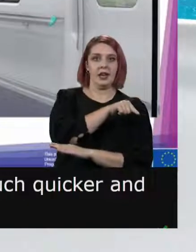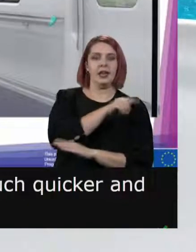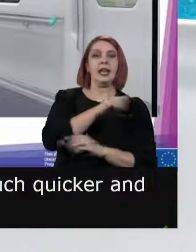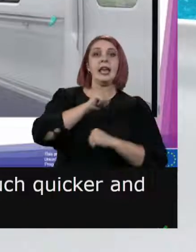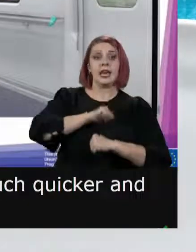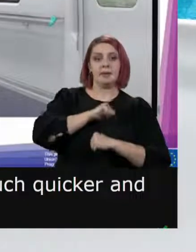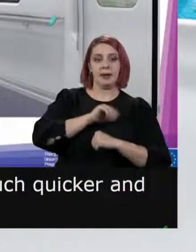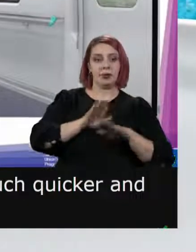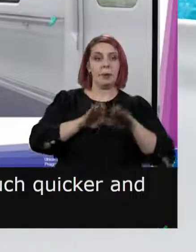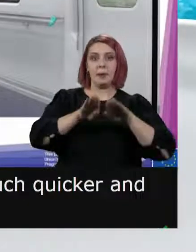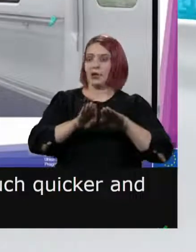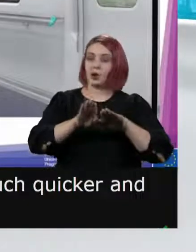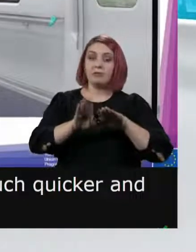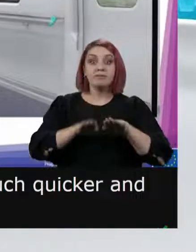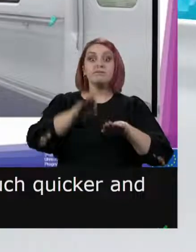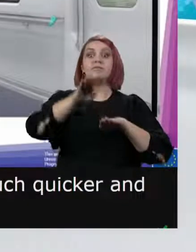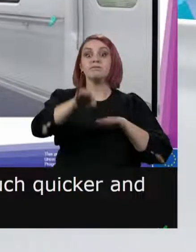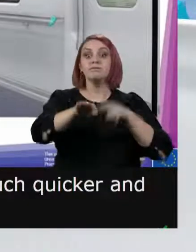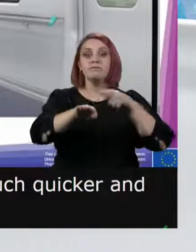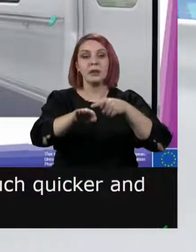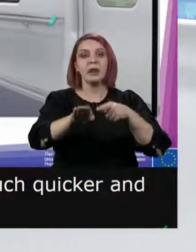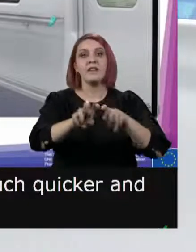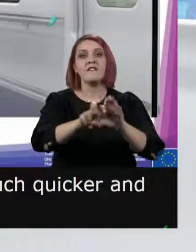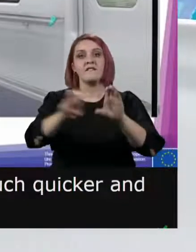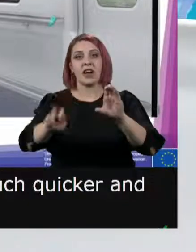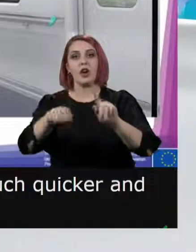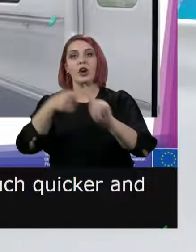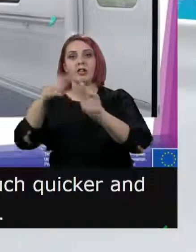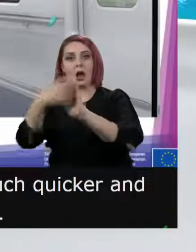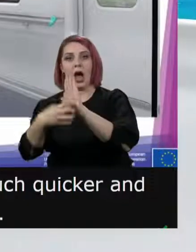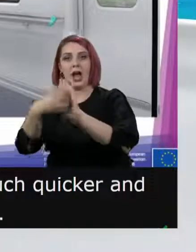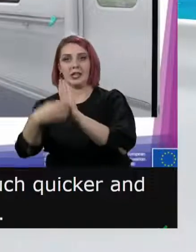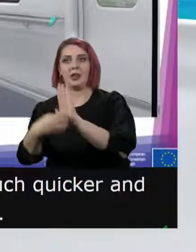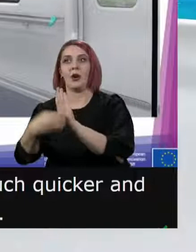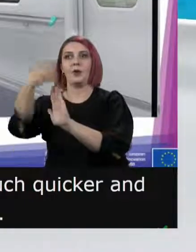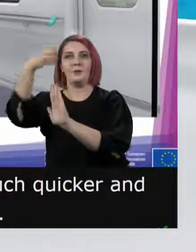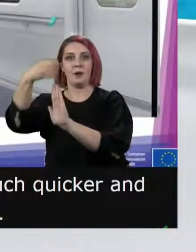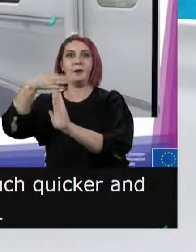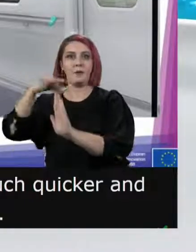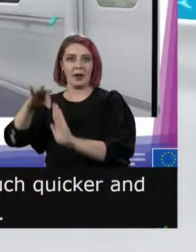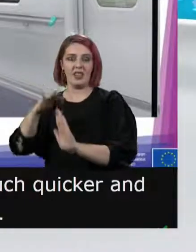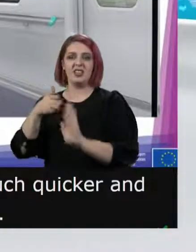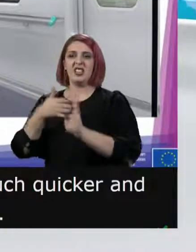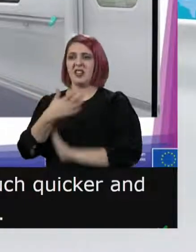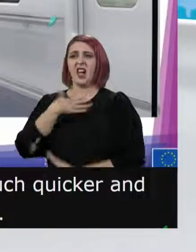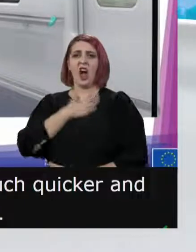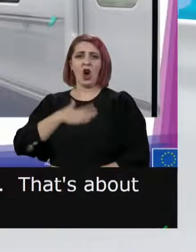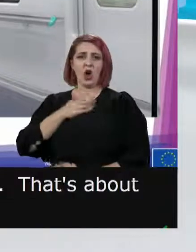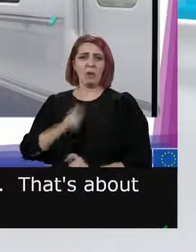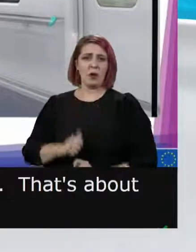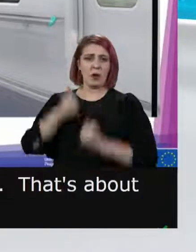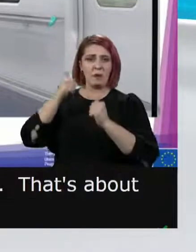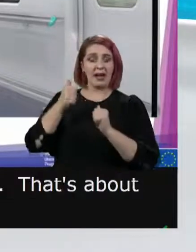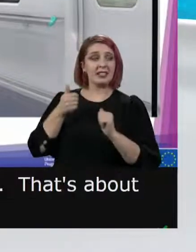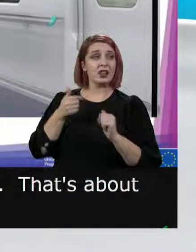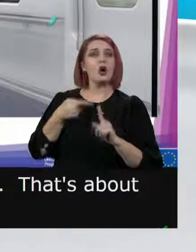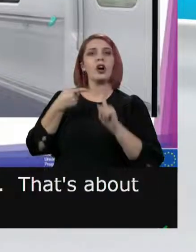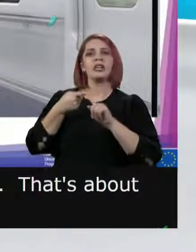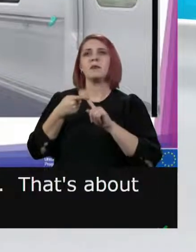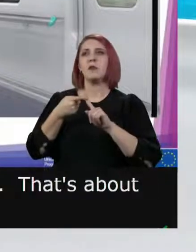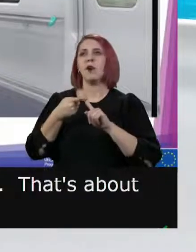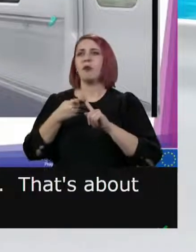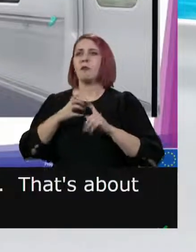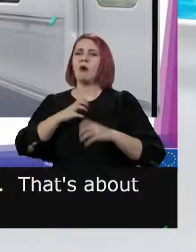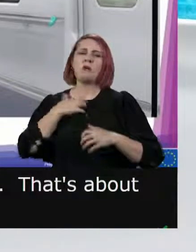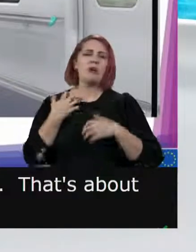destination. That was about reducing frustration, that emotional impact when journeys go